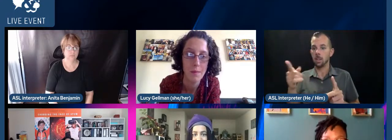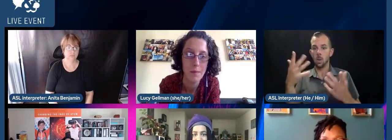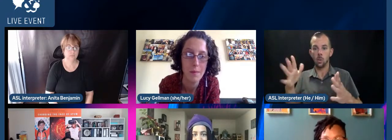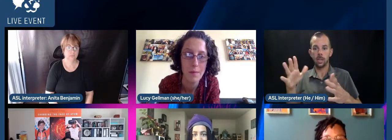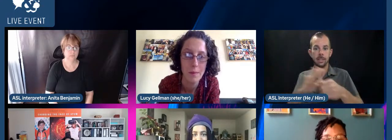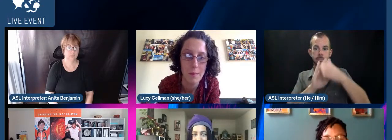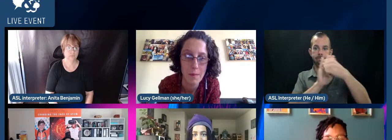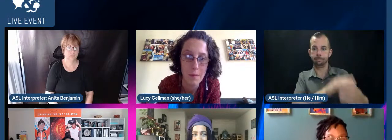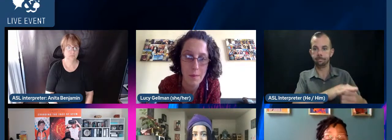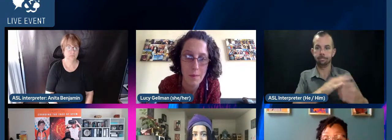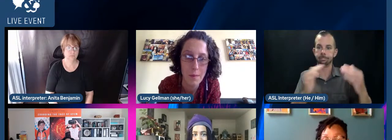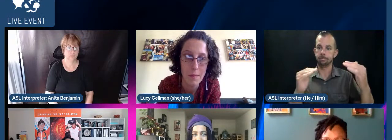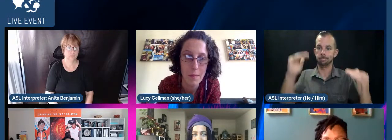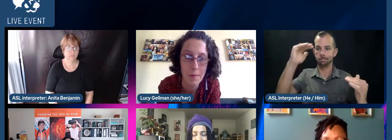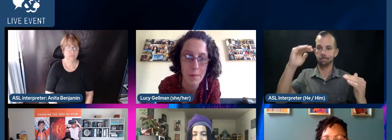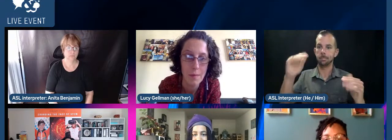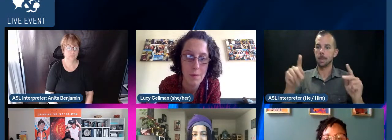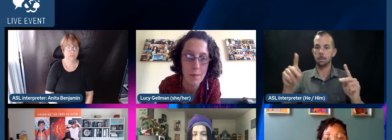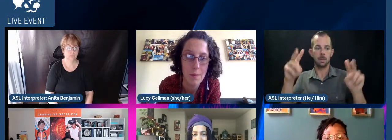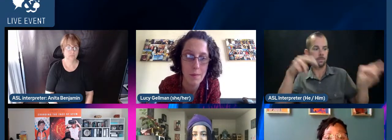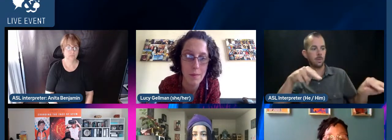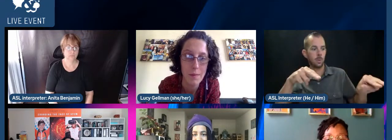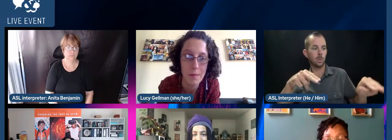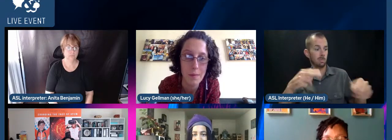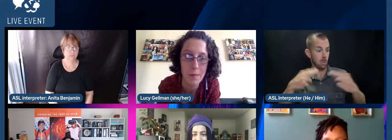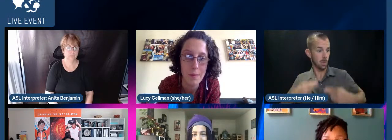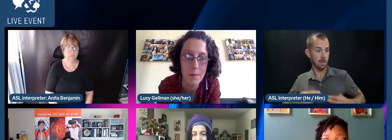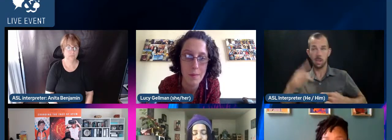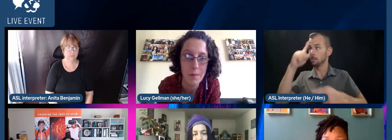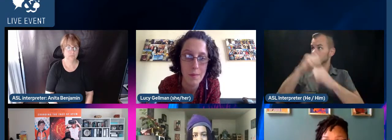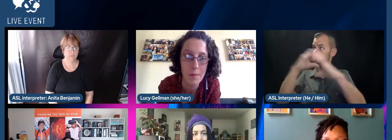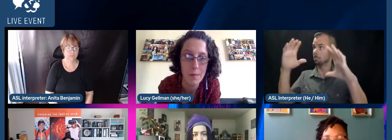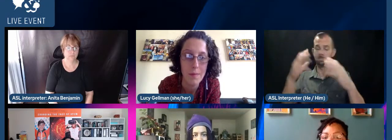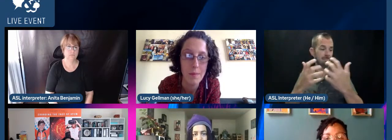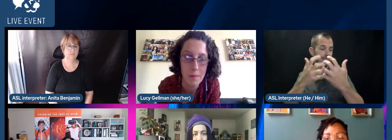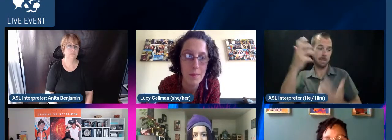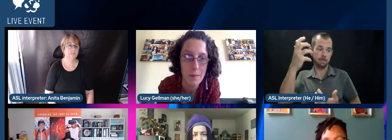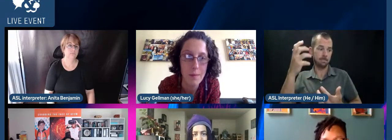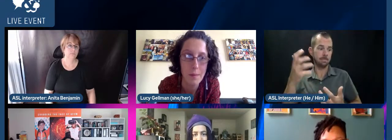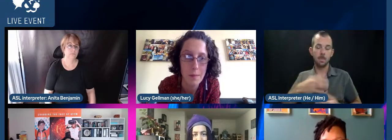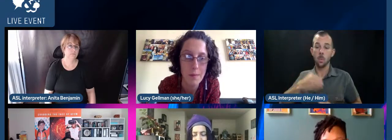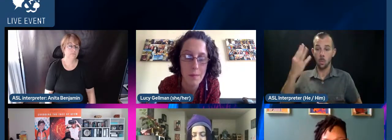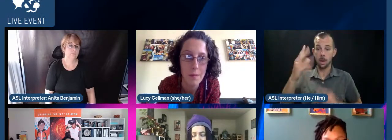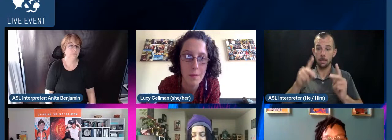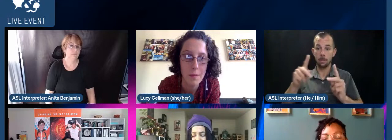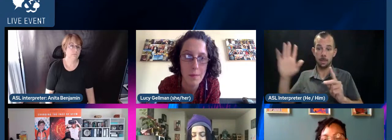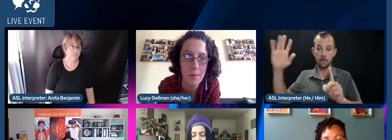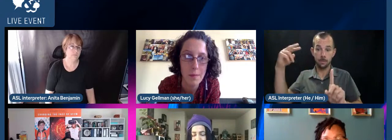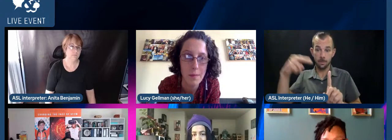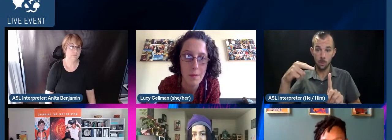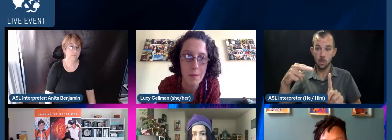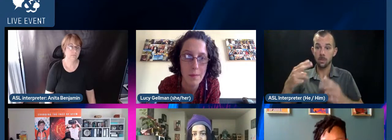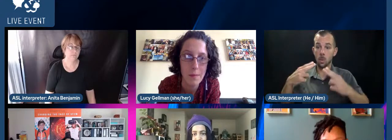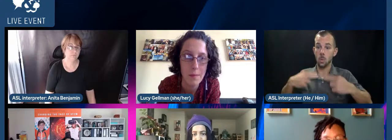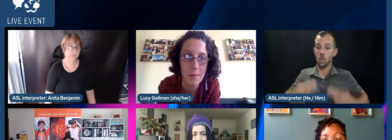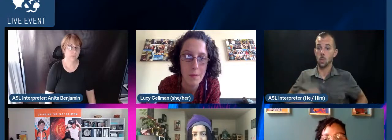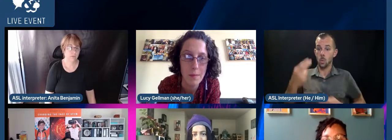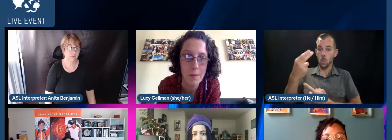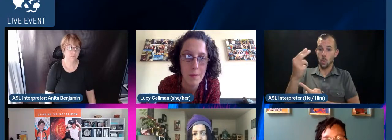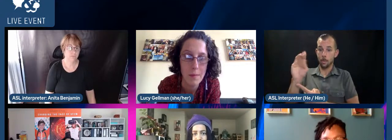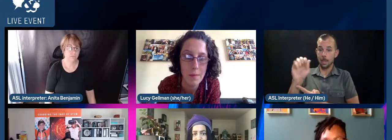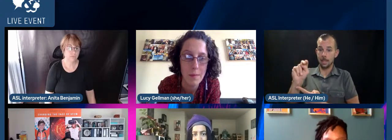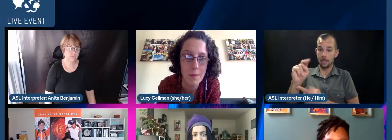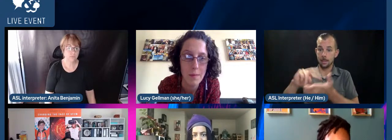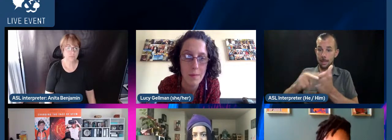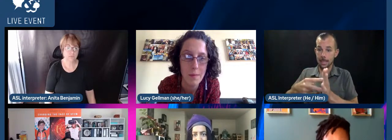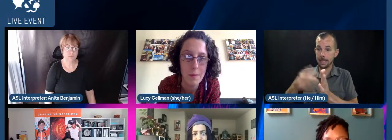not human in some sort of biological way, but in the way that white people define the category, we are not what they mean when they say human. It is the same for disabled people. We are